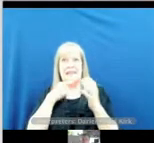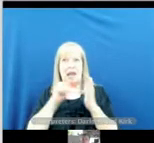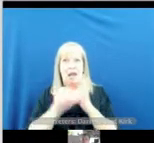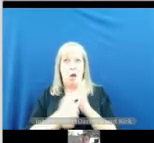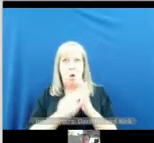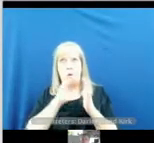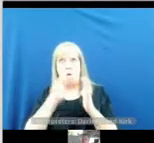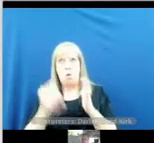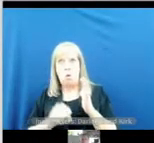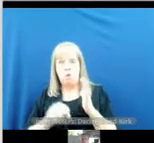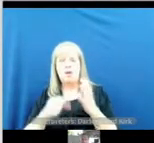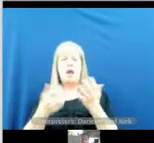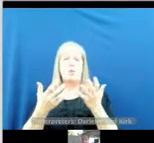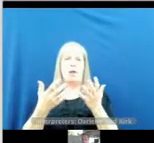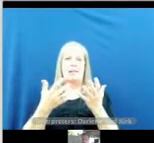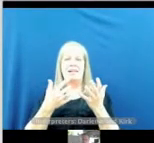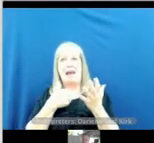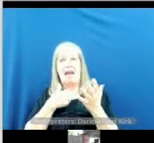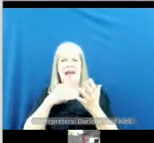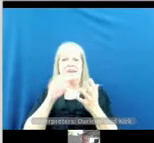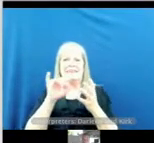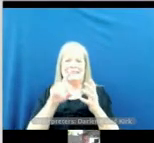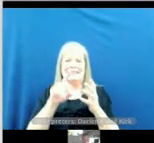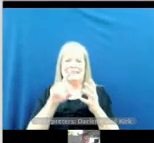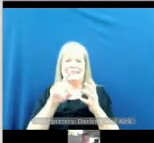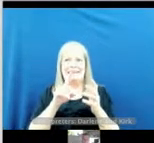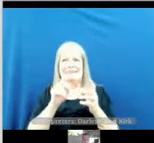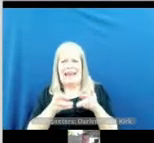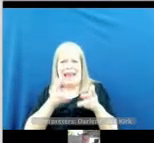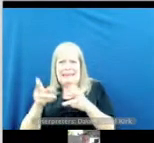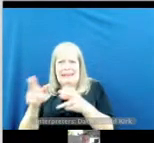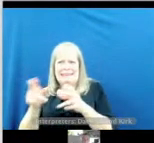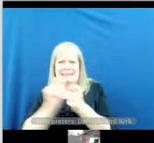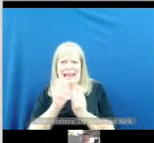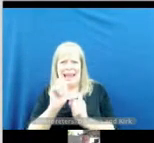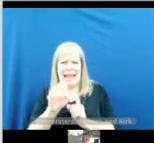is I edit it, so so it's old.